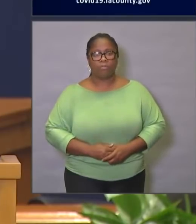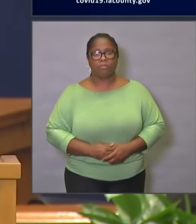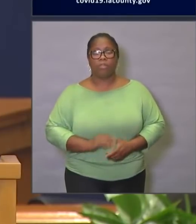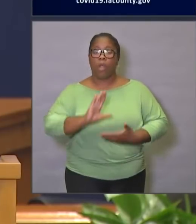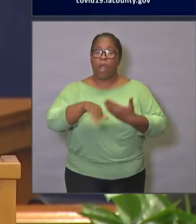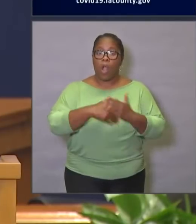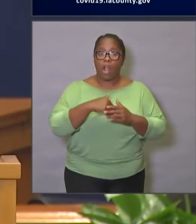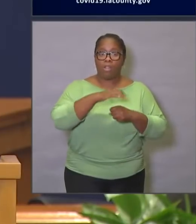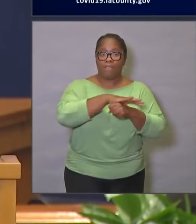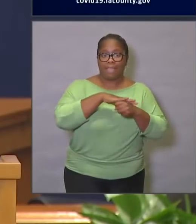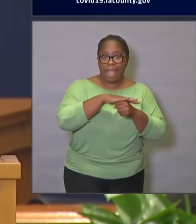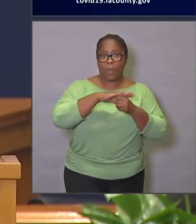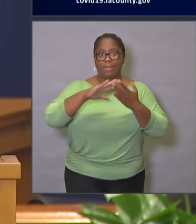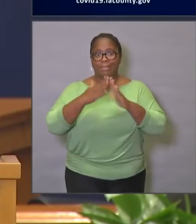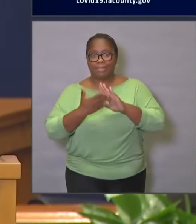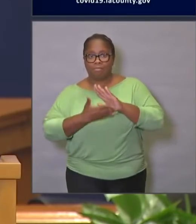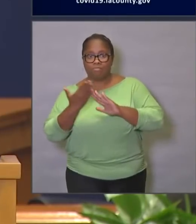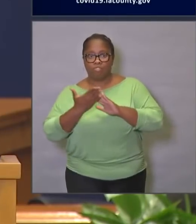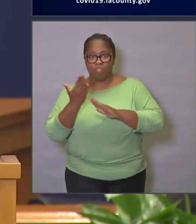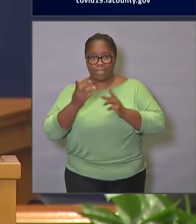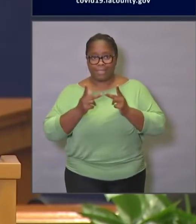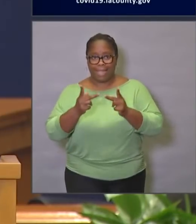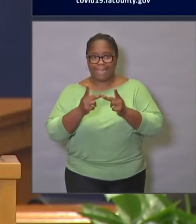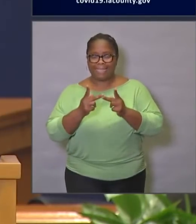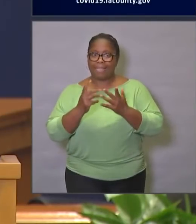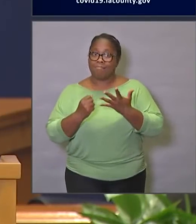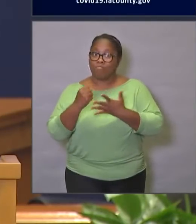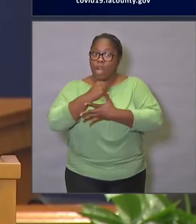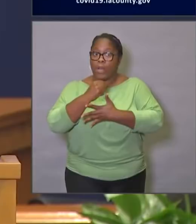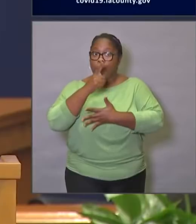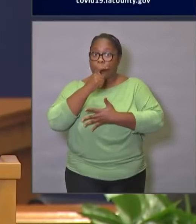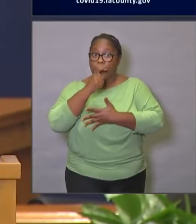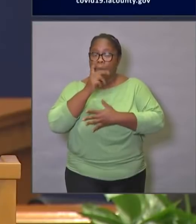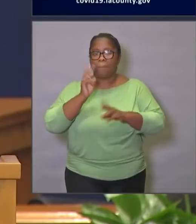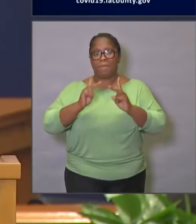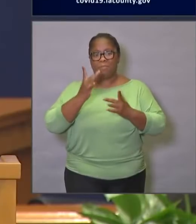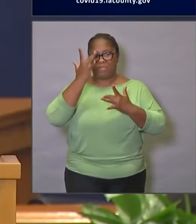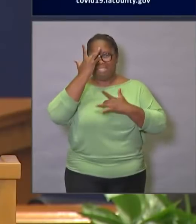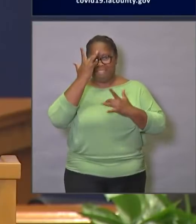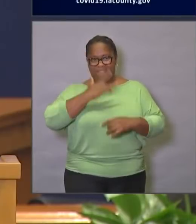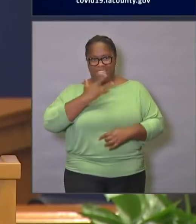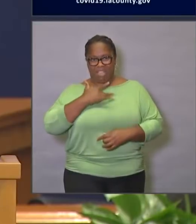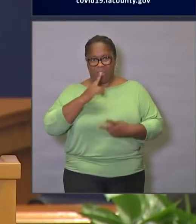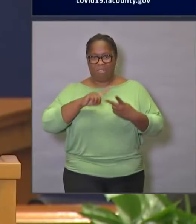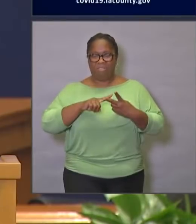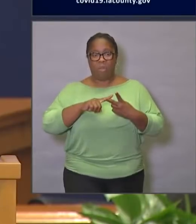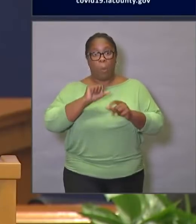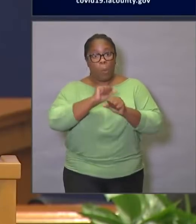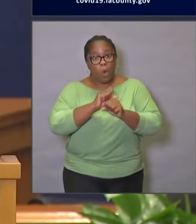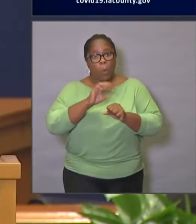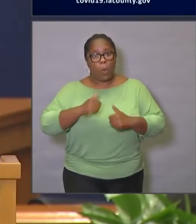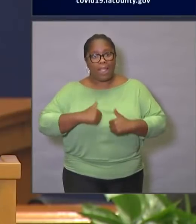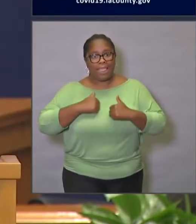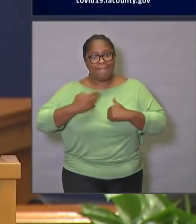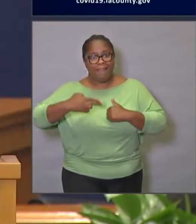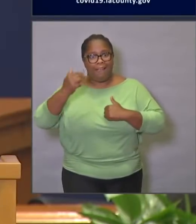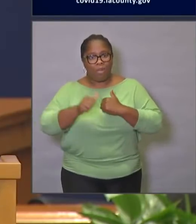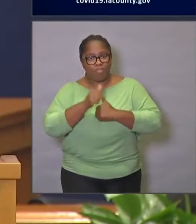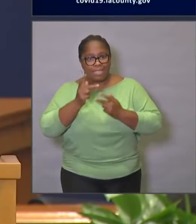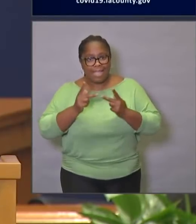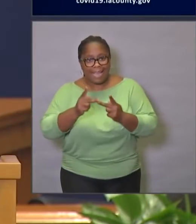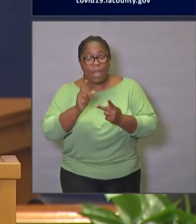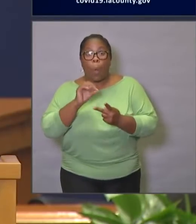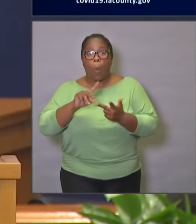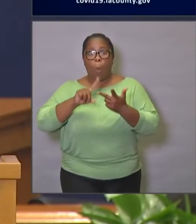and city-operated sites is prioritized for people with symptoms, people working or living in high-risk settings, and those who are in close contact